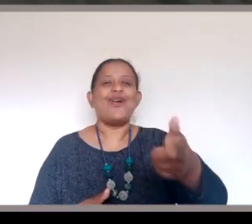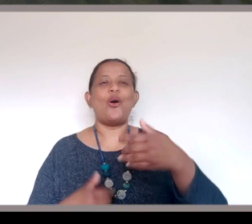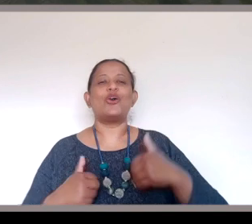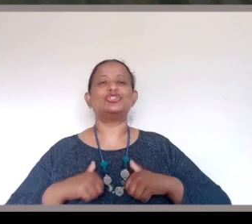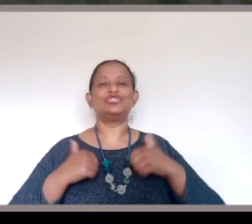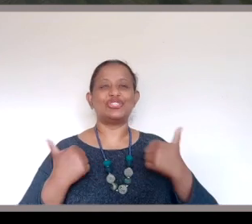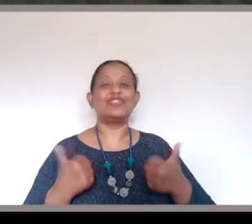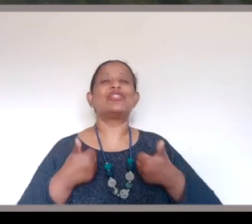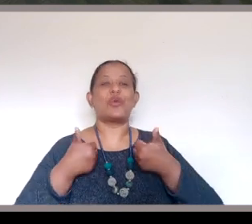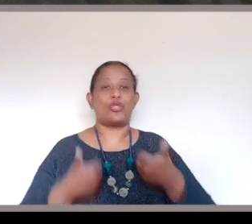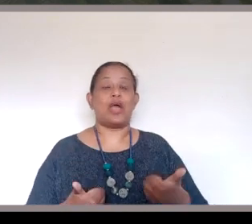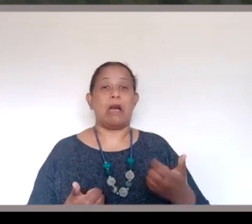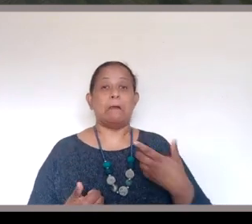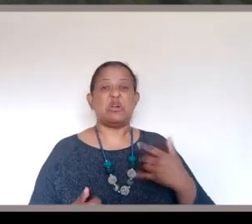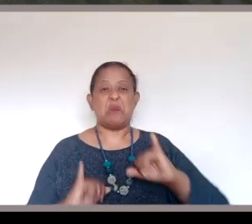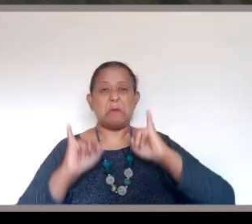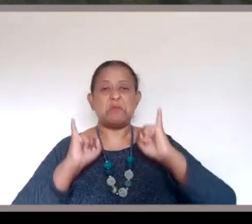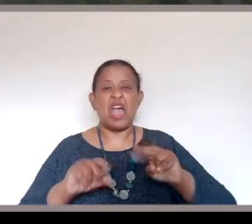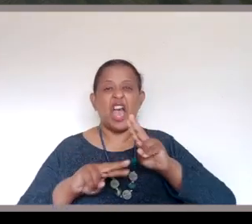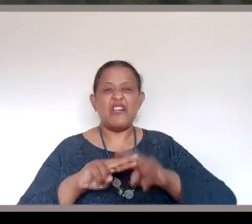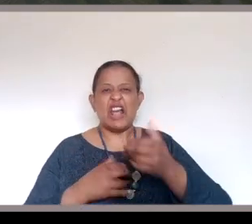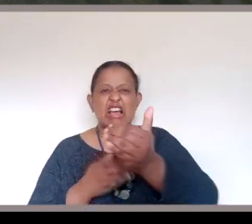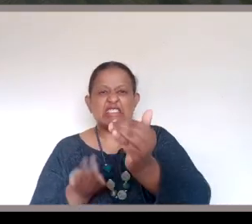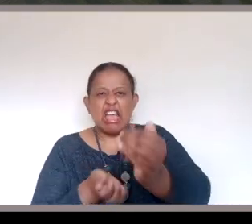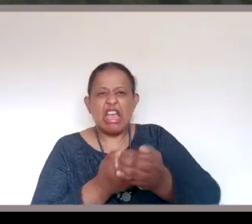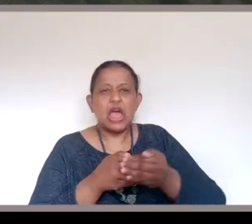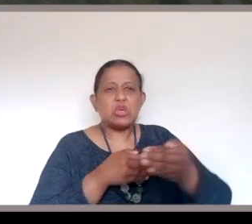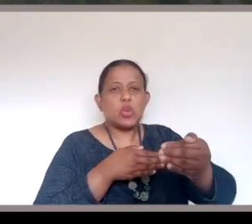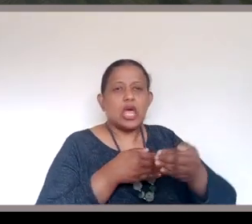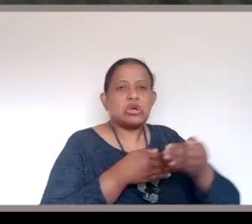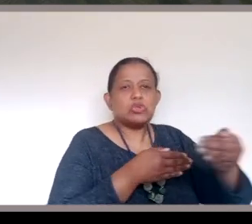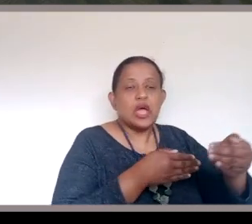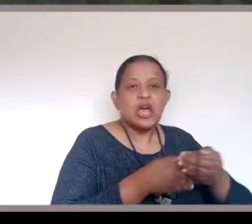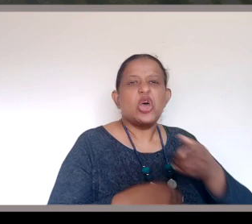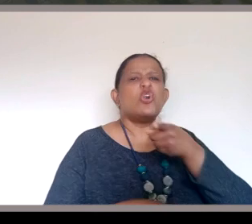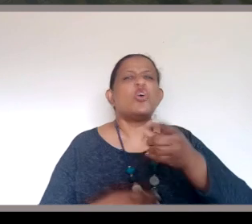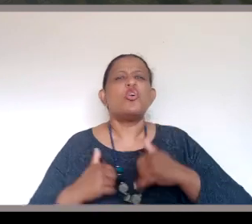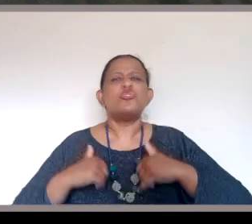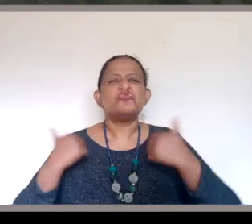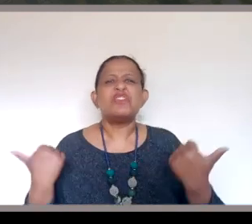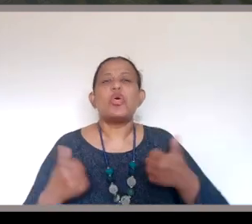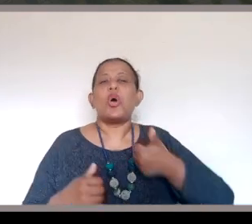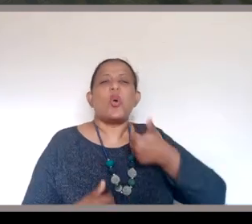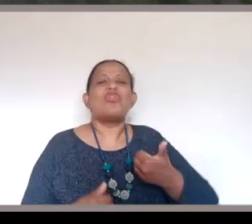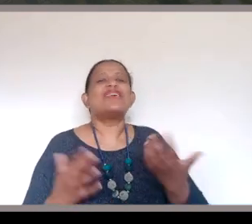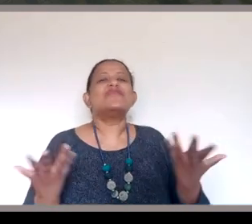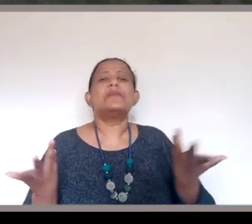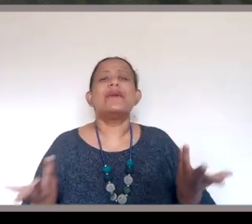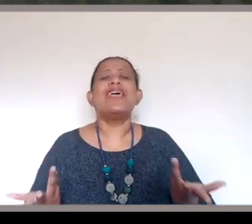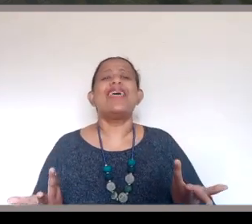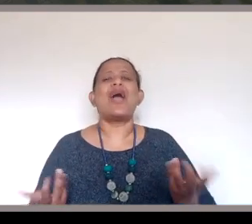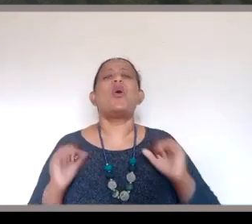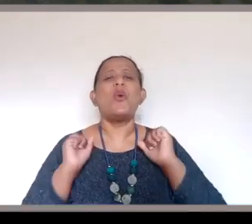be misled. Bad company corrupts good character." You see, when